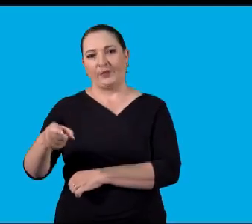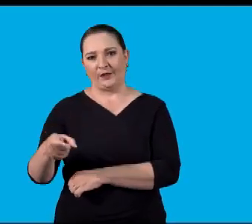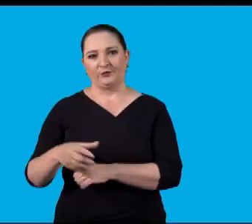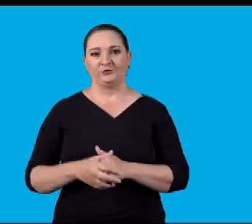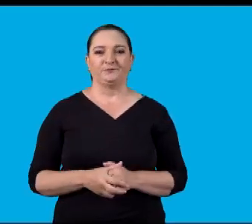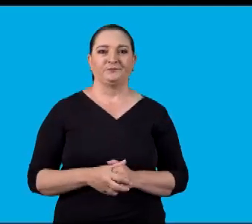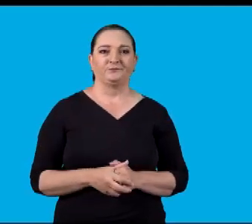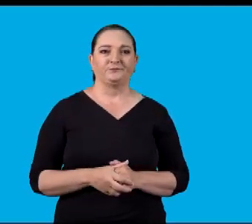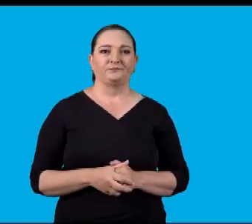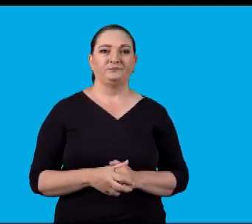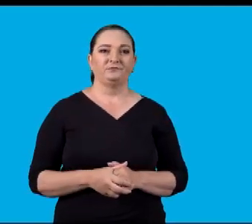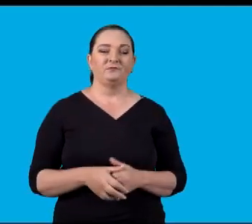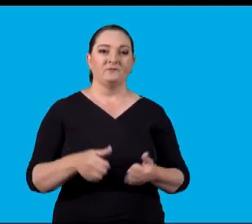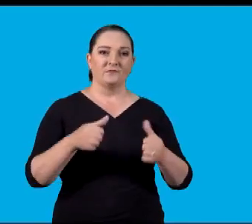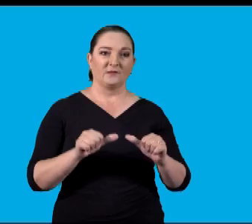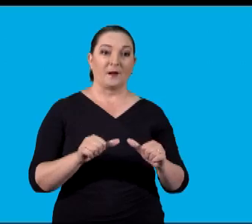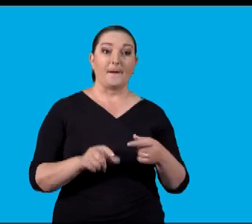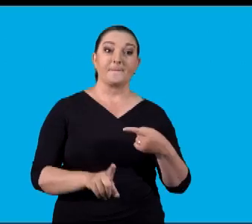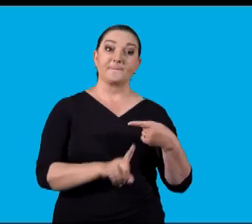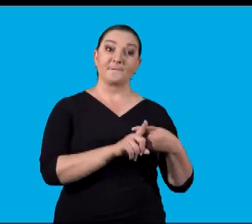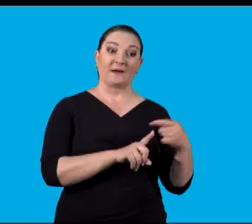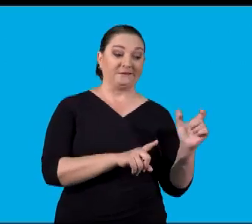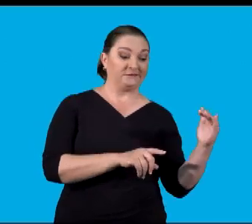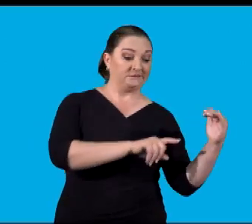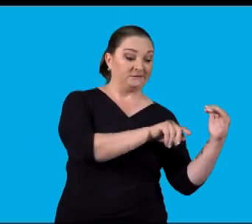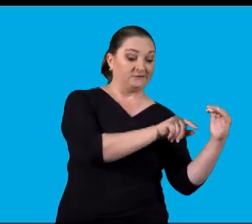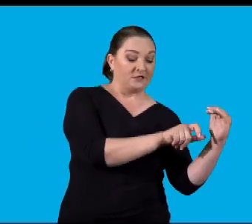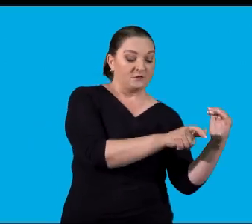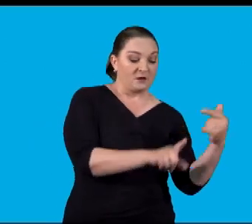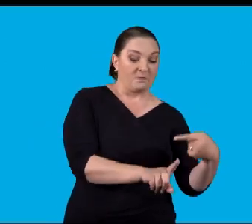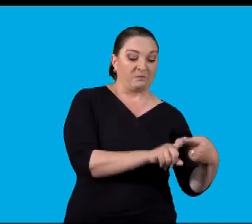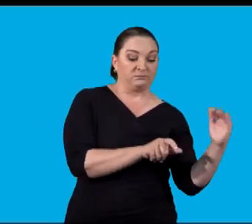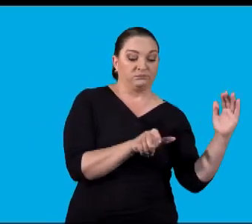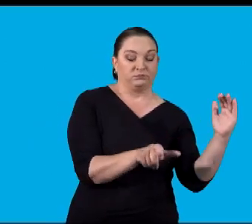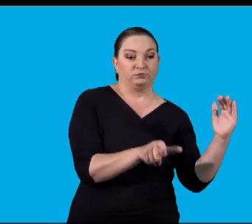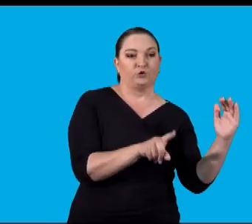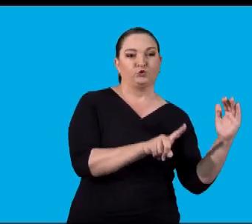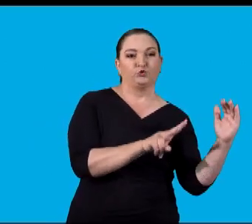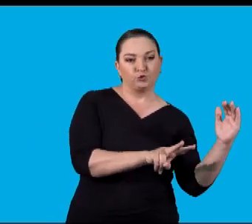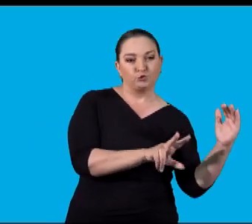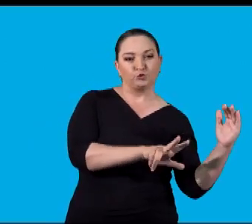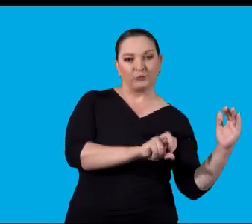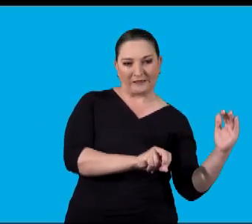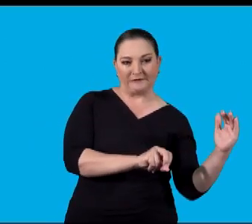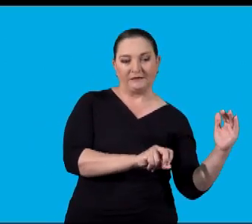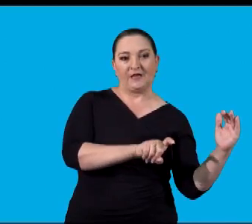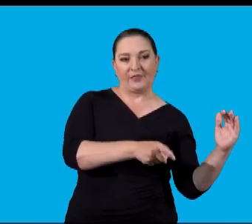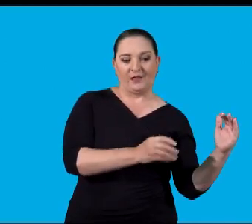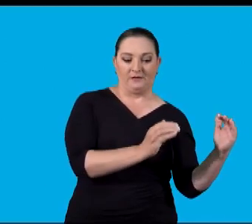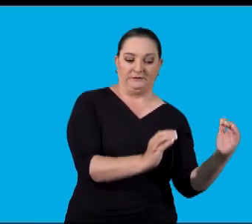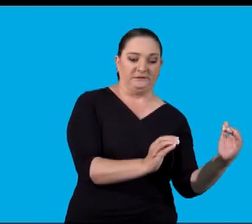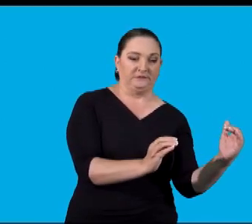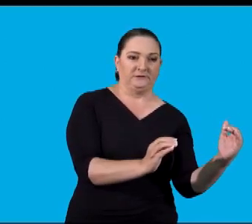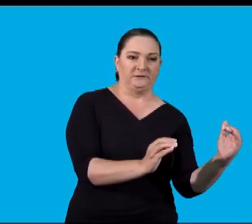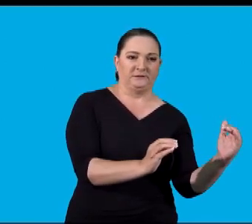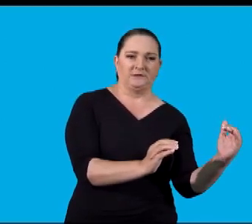280,000. So I'll take that 280,000, then I'll say plus 280,000 over here. I'll now say 160